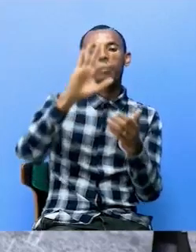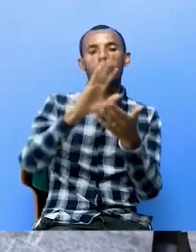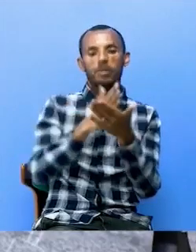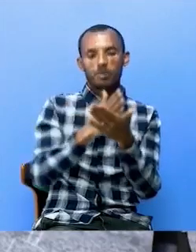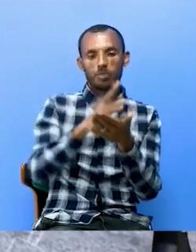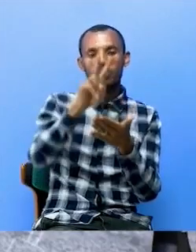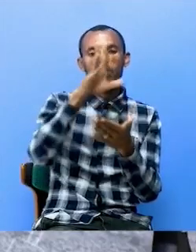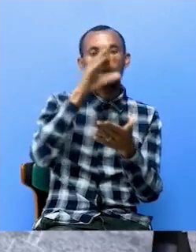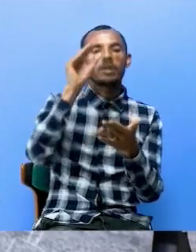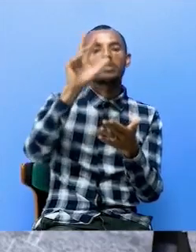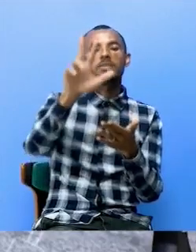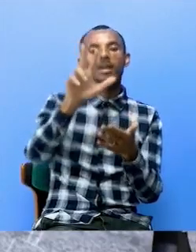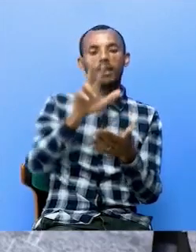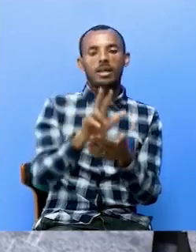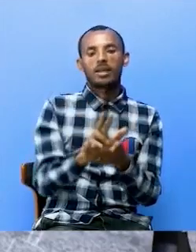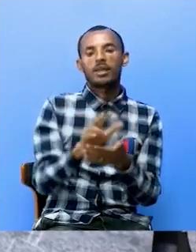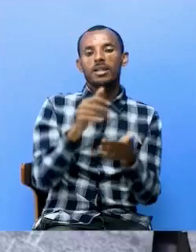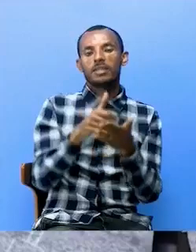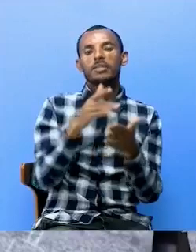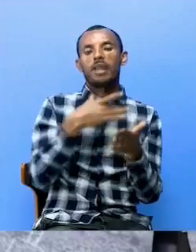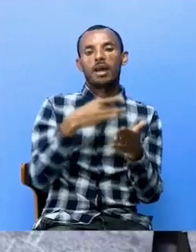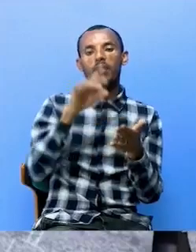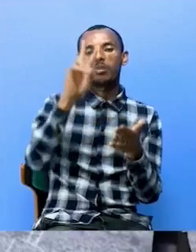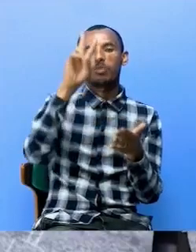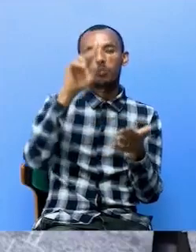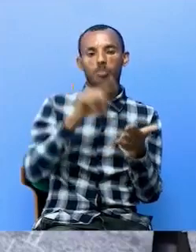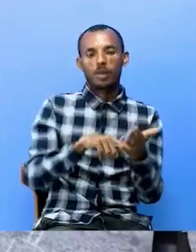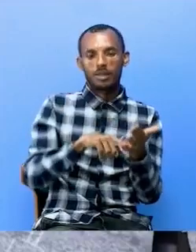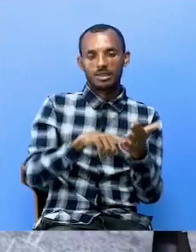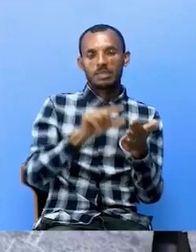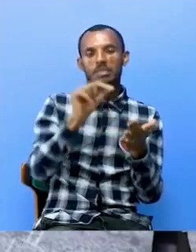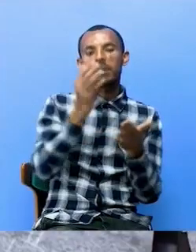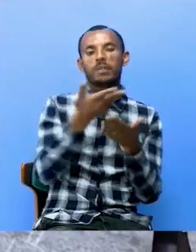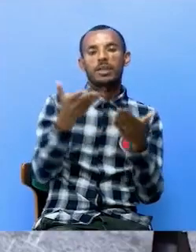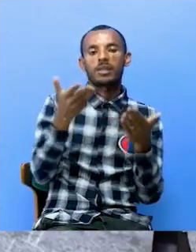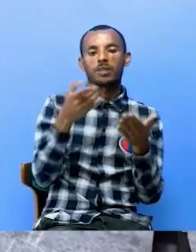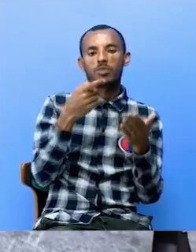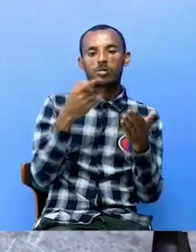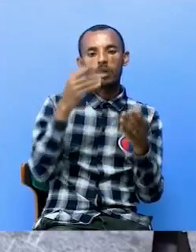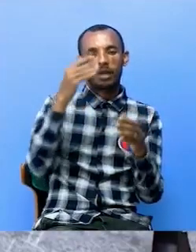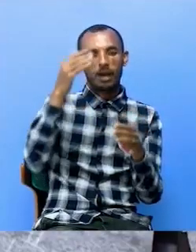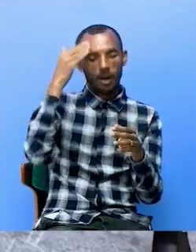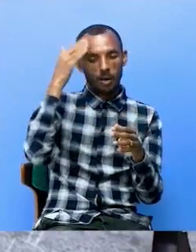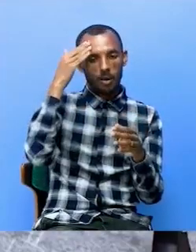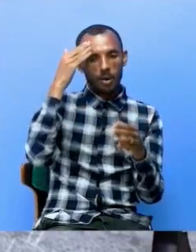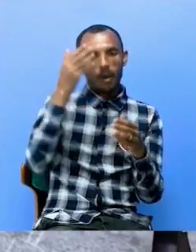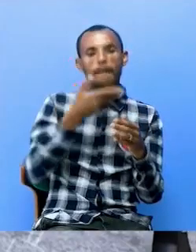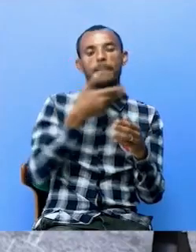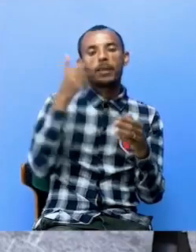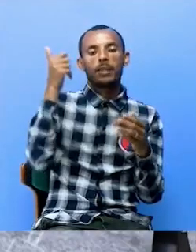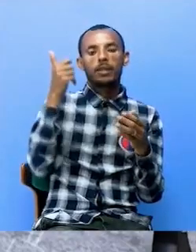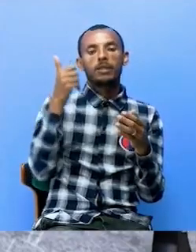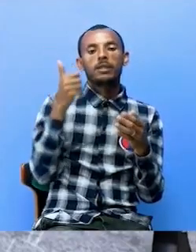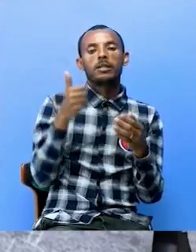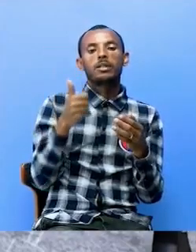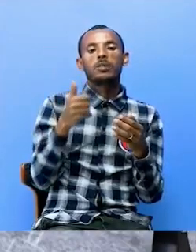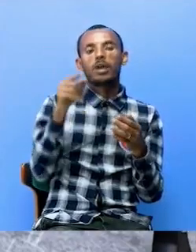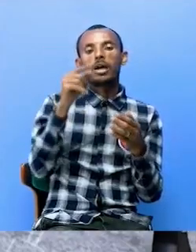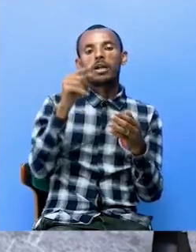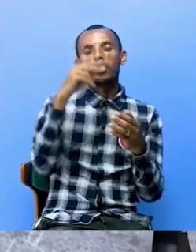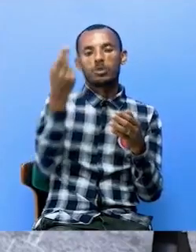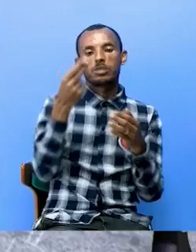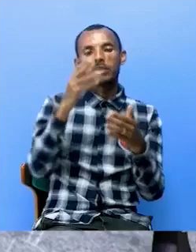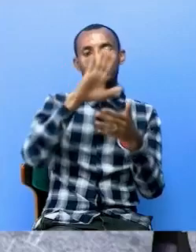and 3, so it's like 2 point something. To know the better approximation, you can also use table of